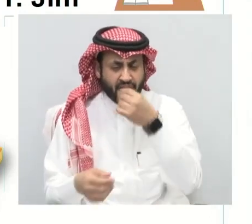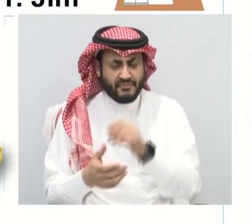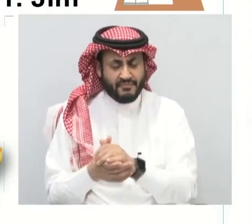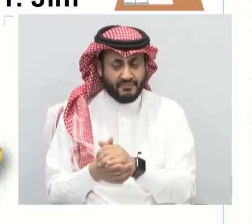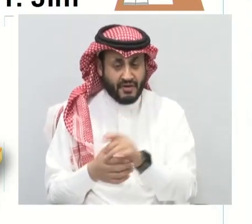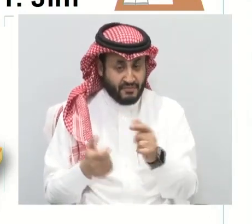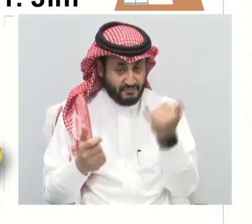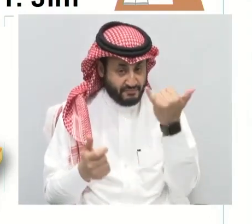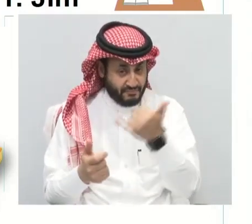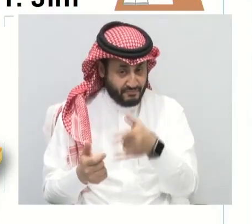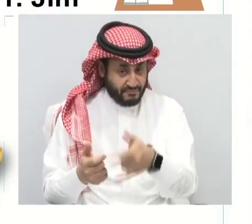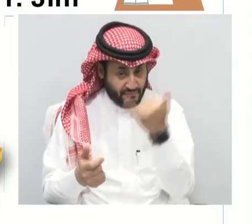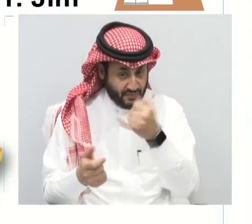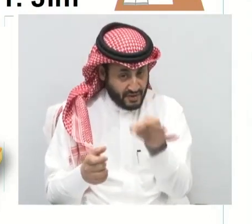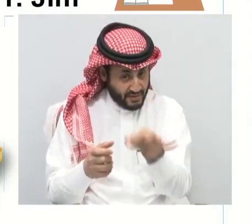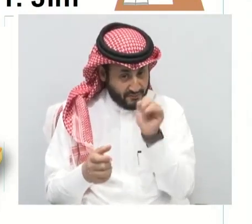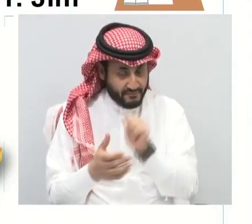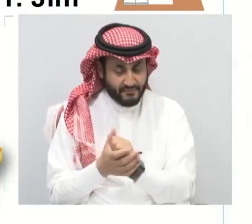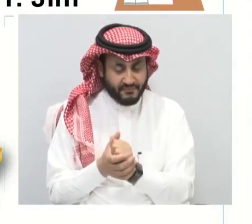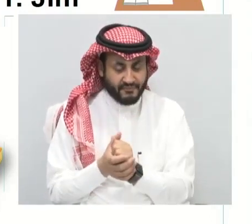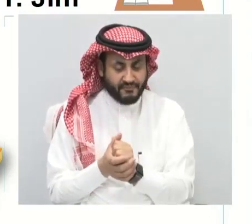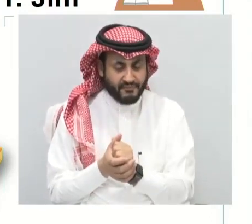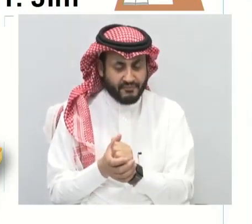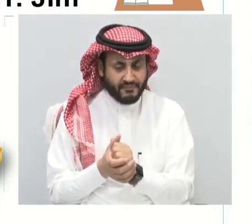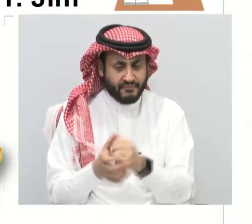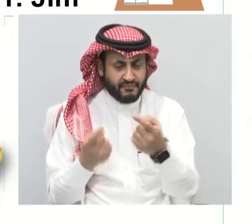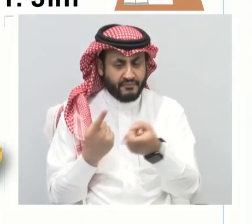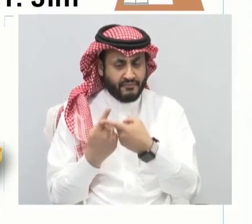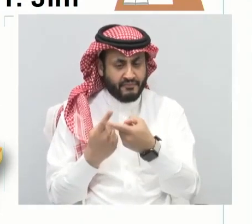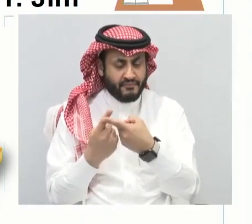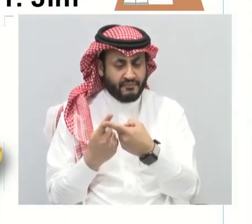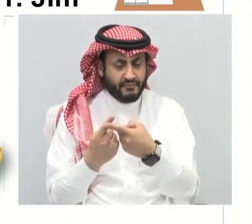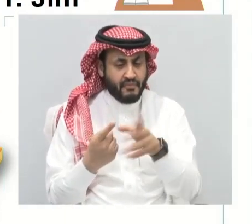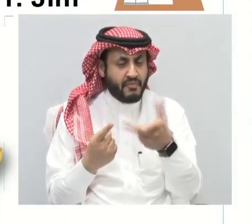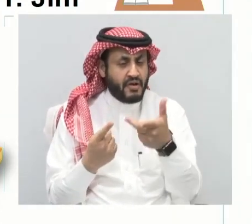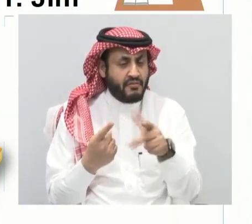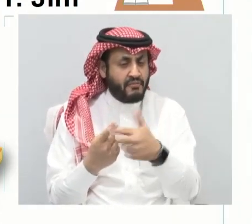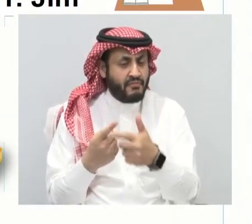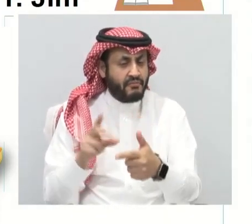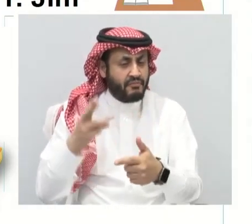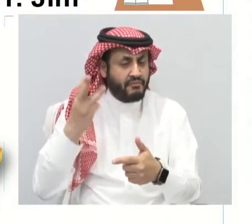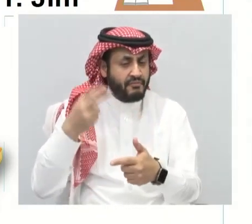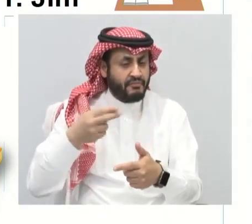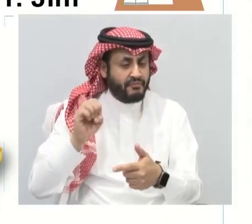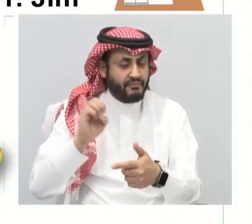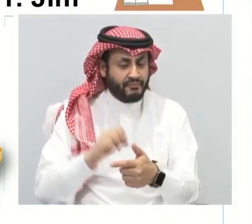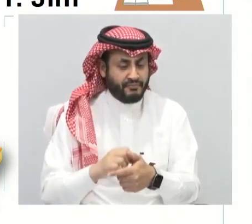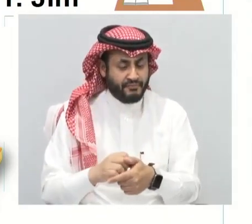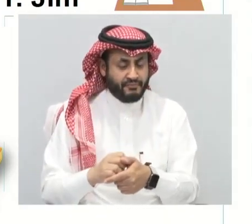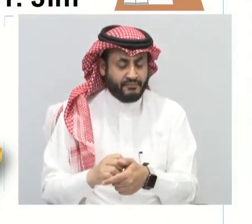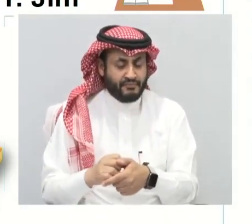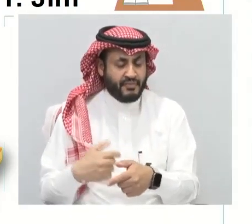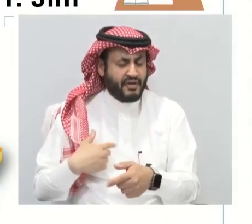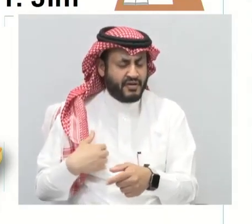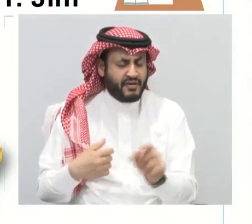most important piece of information. So we start, as we said, with who, writing. Jim called. This